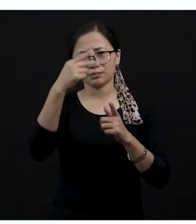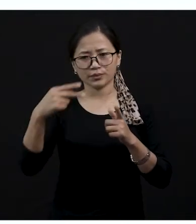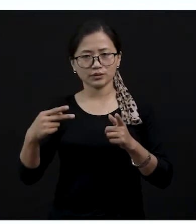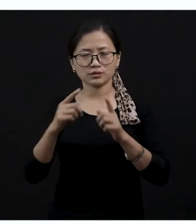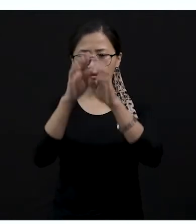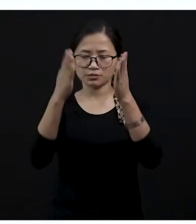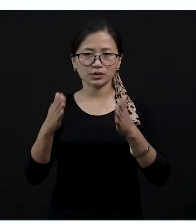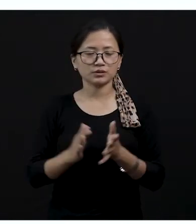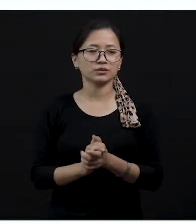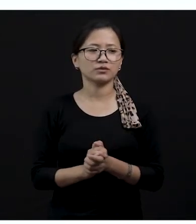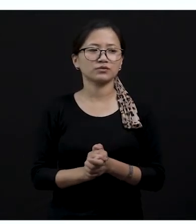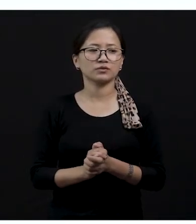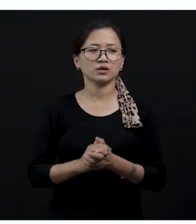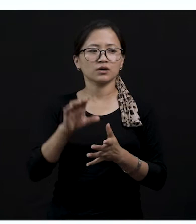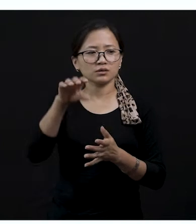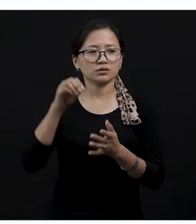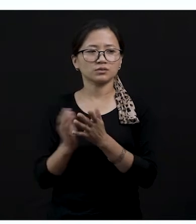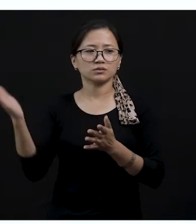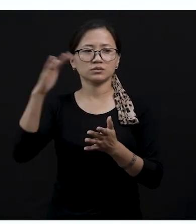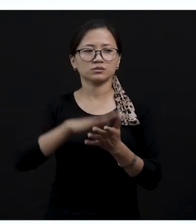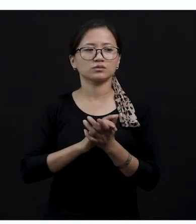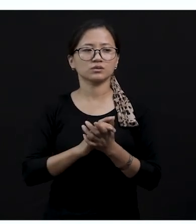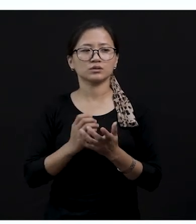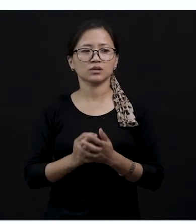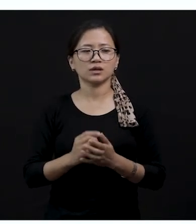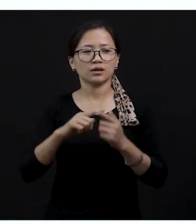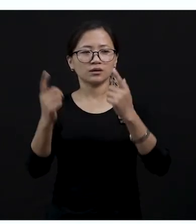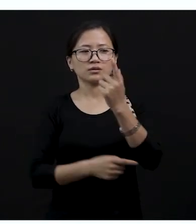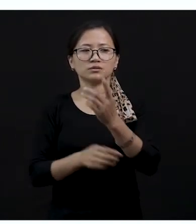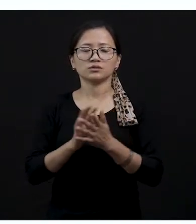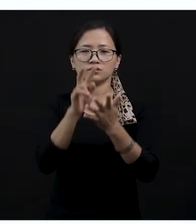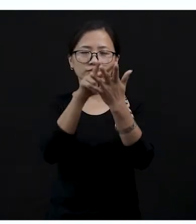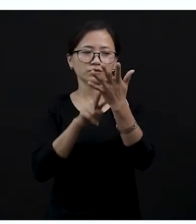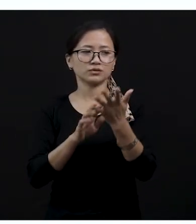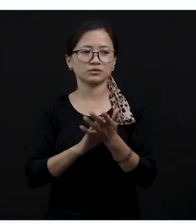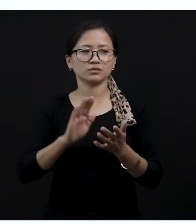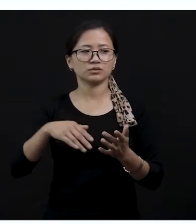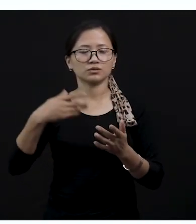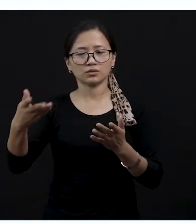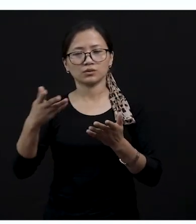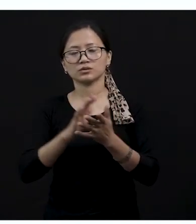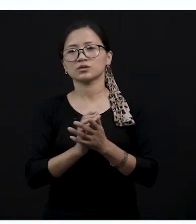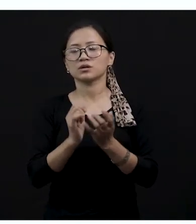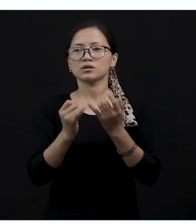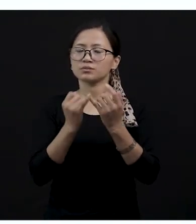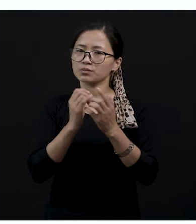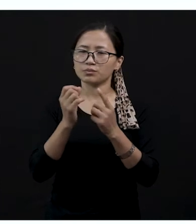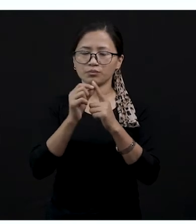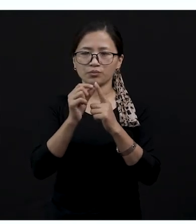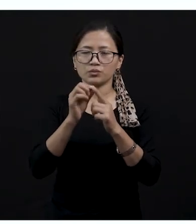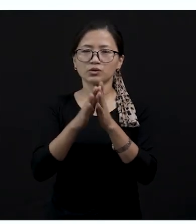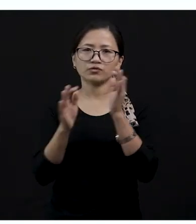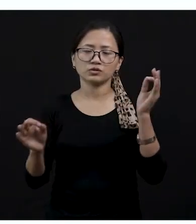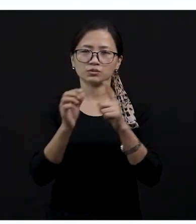that comes at the end of each verse or line in a poetry, okay? Rhyme scheme are those words